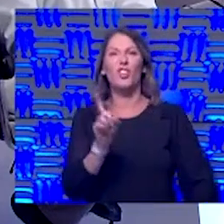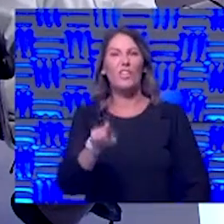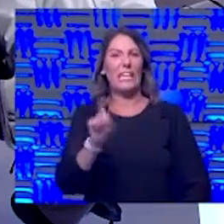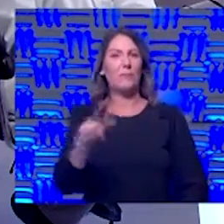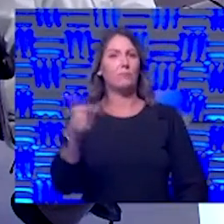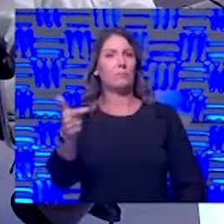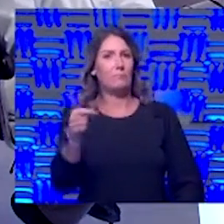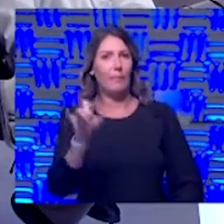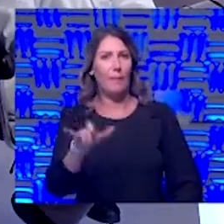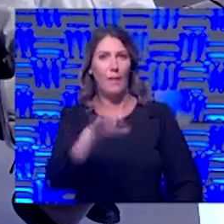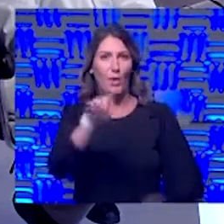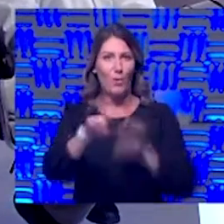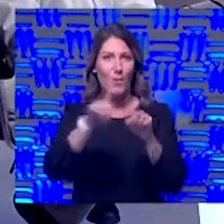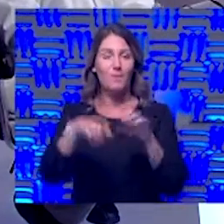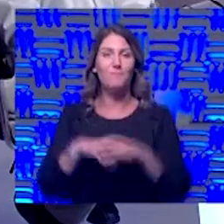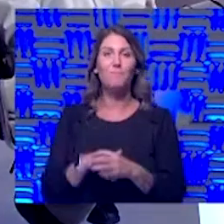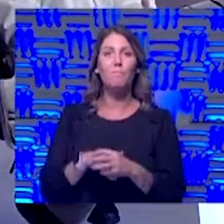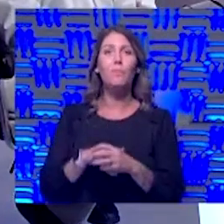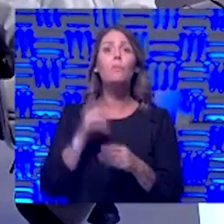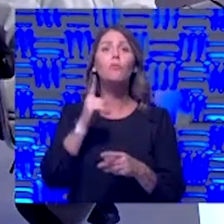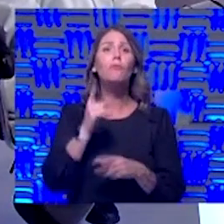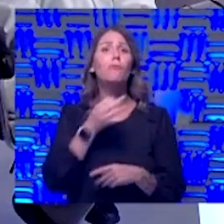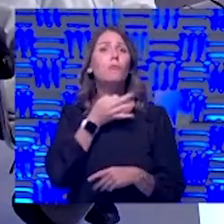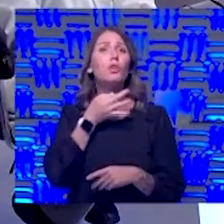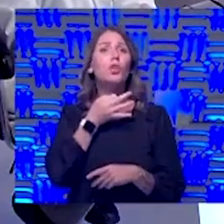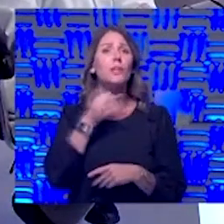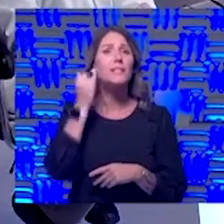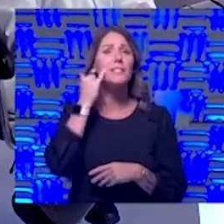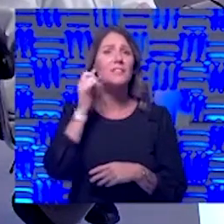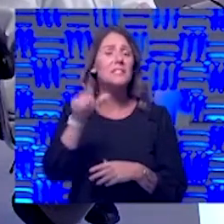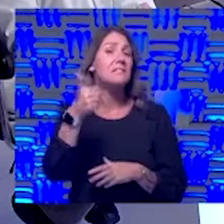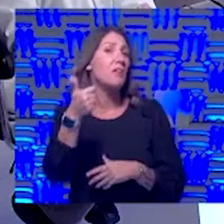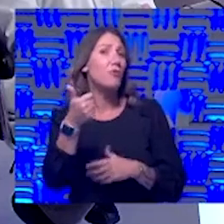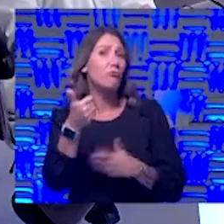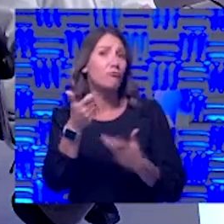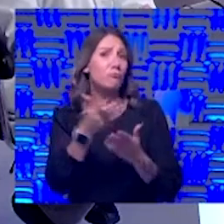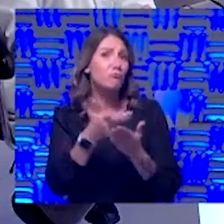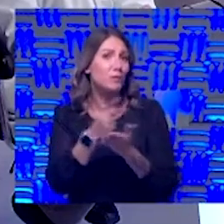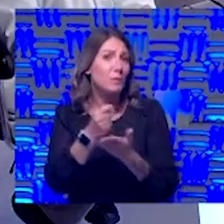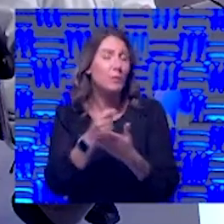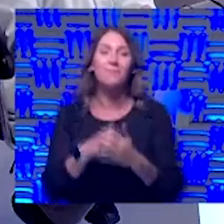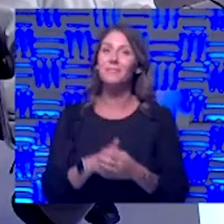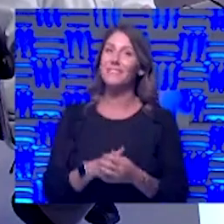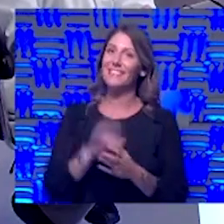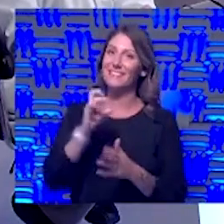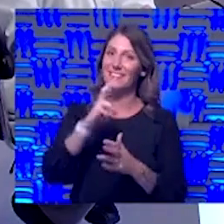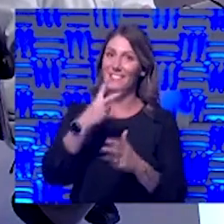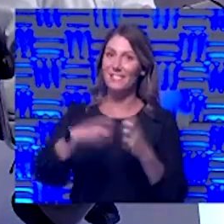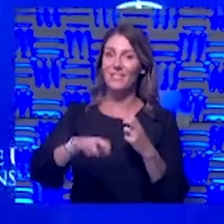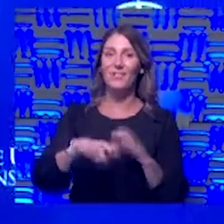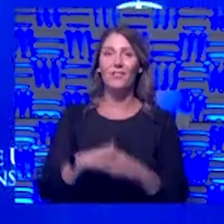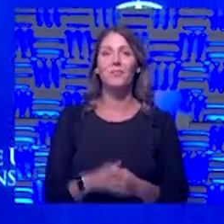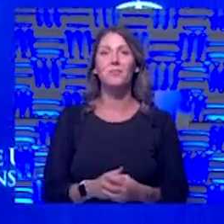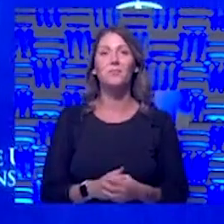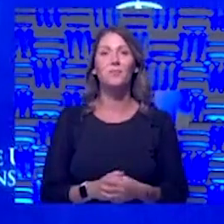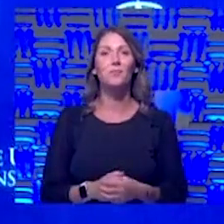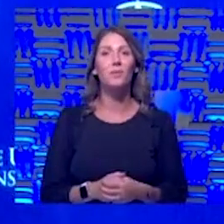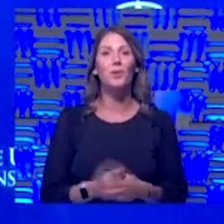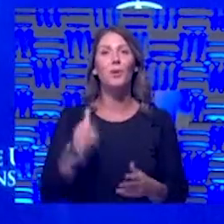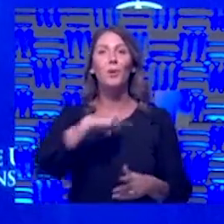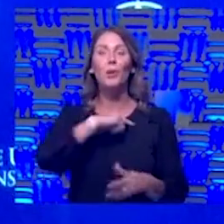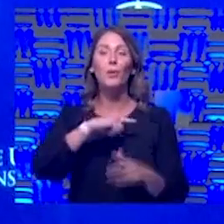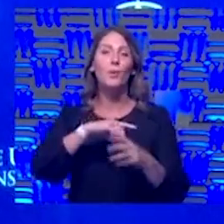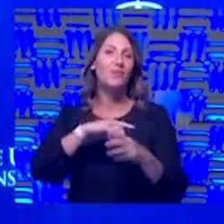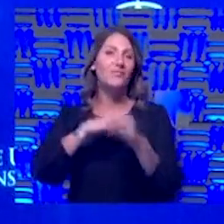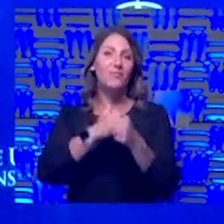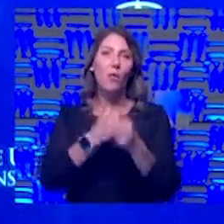easier. I think that would be. They're wondering if that's going to be another. No, so this is a hard one. You know, we follow a lot of